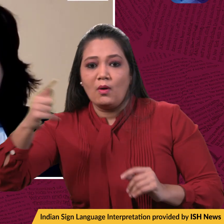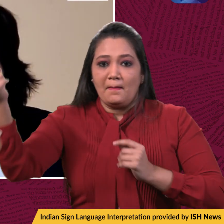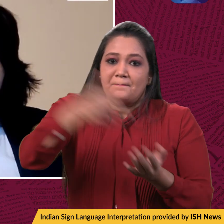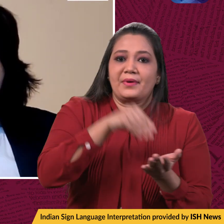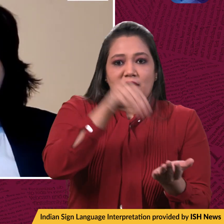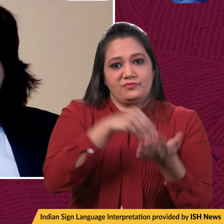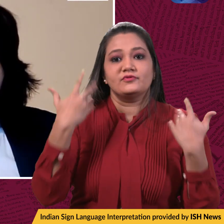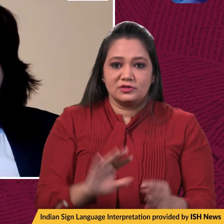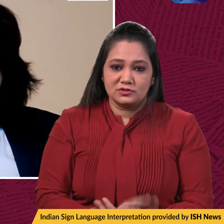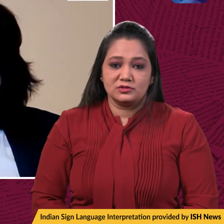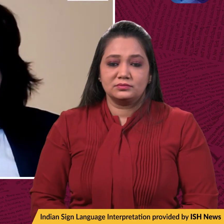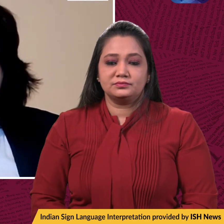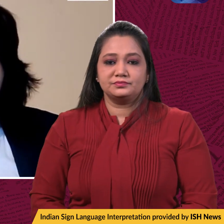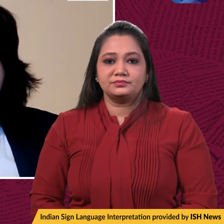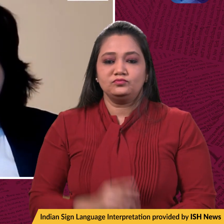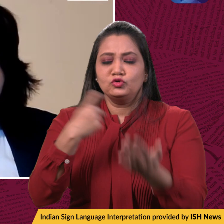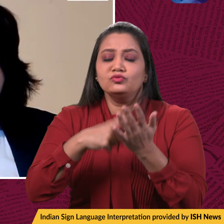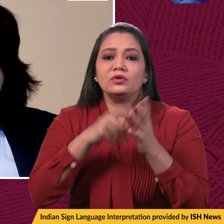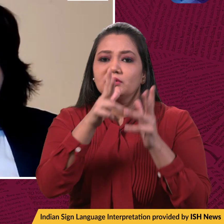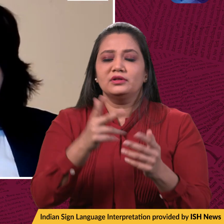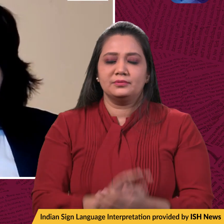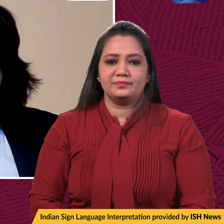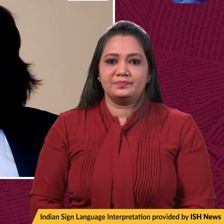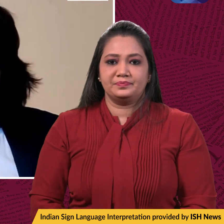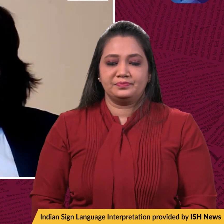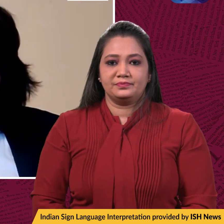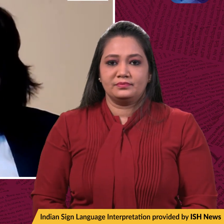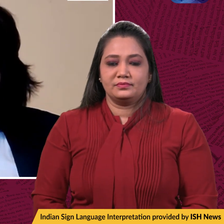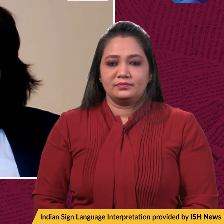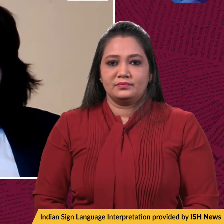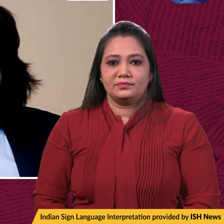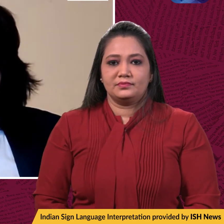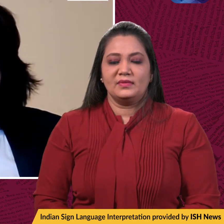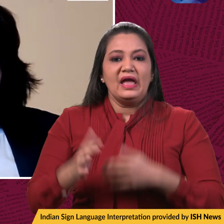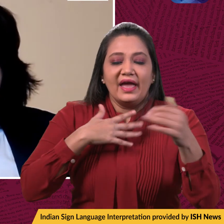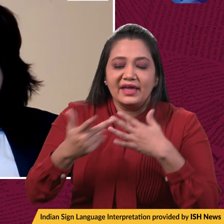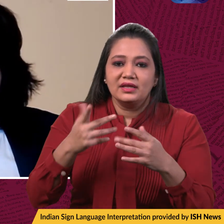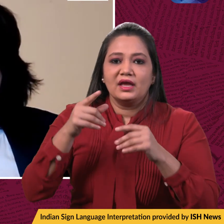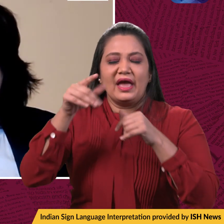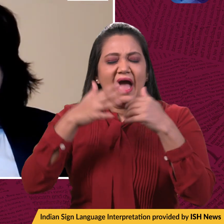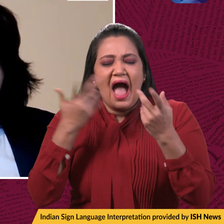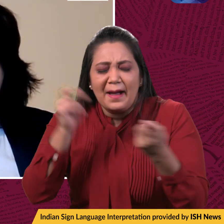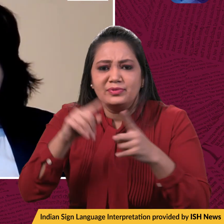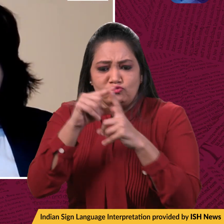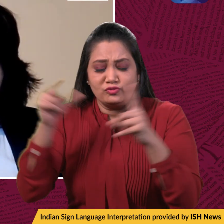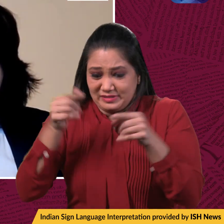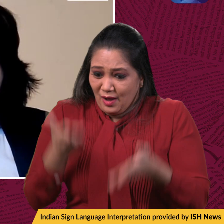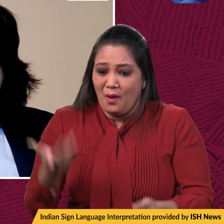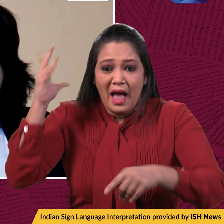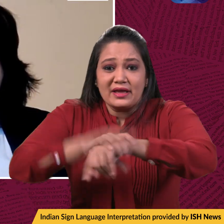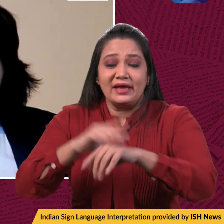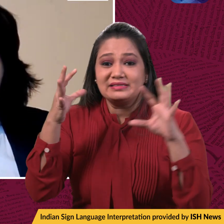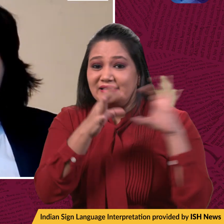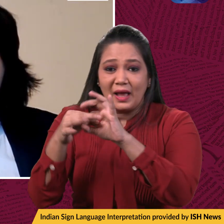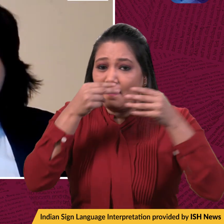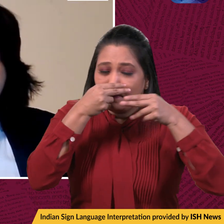Other bail conditions are as follows. They say that they shall not indulge in any activity similar to the